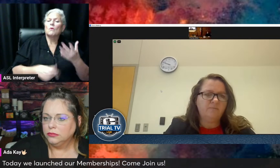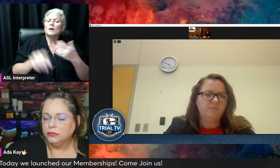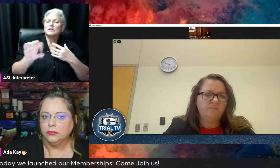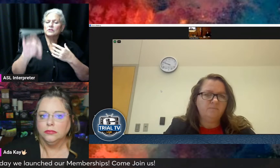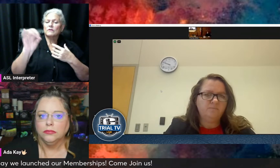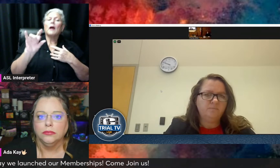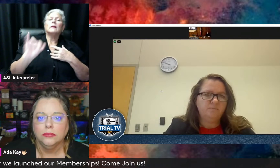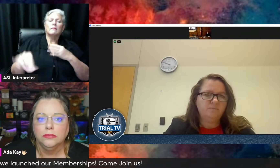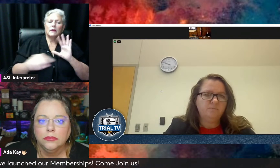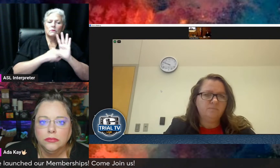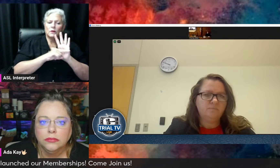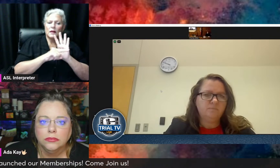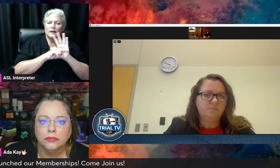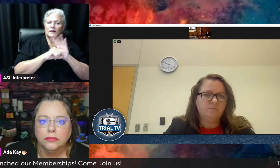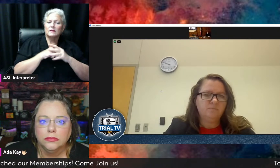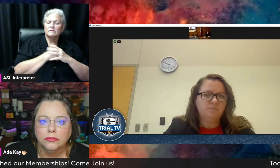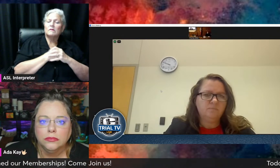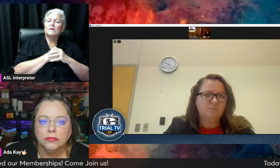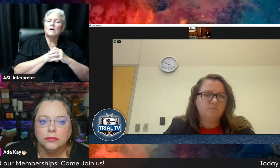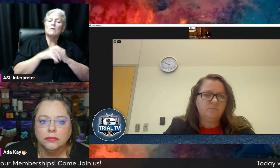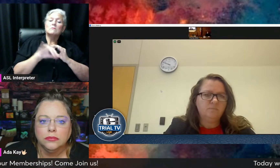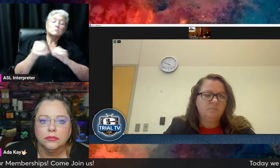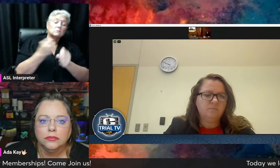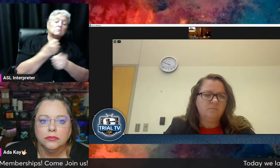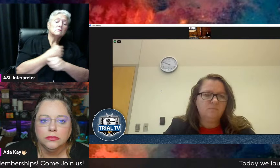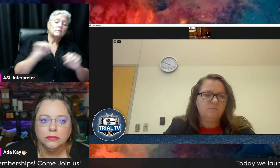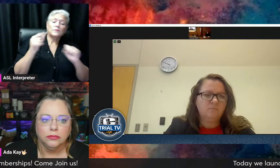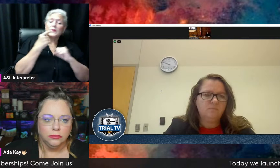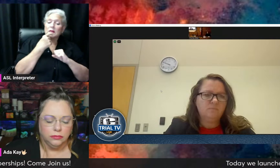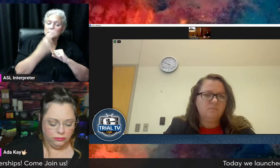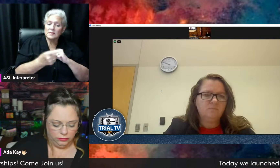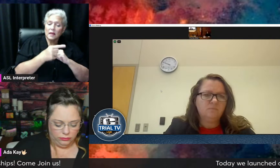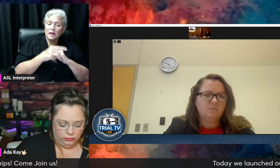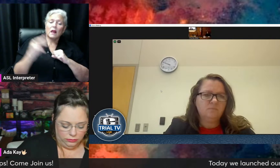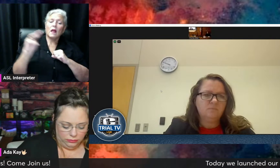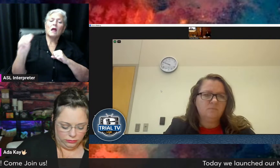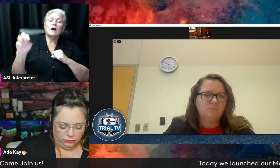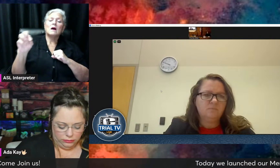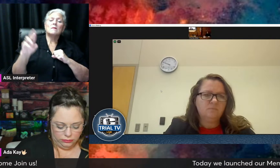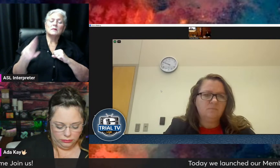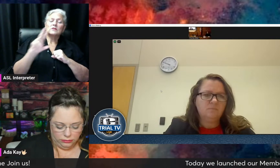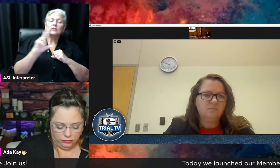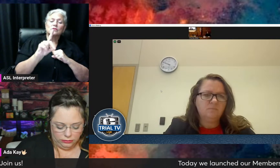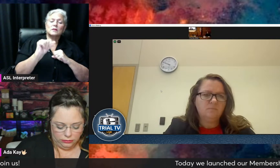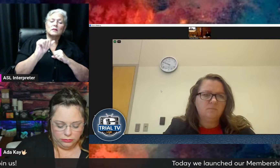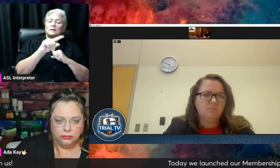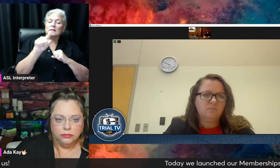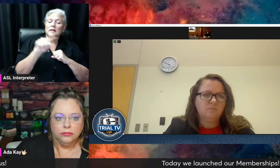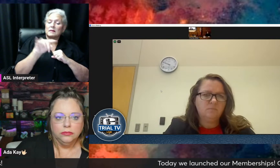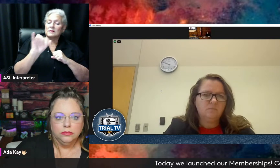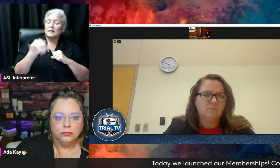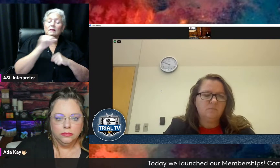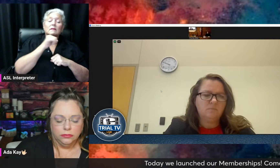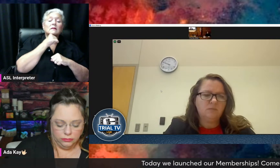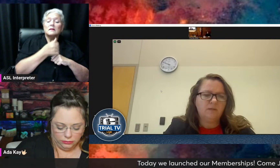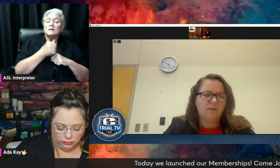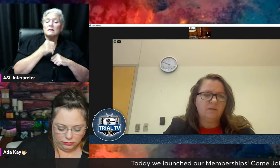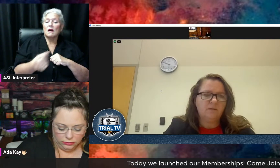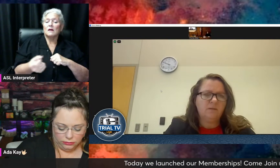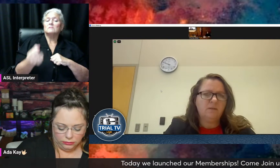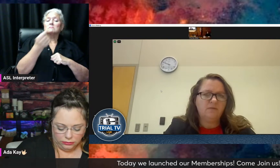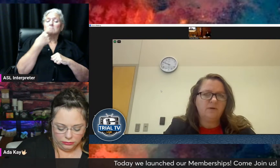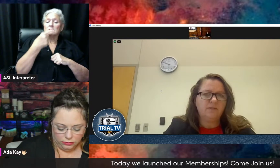negative. So it'd be safe to say that Mr. Dazey did not consume any of those other drugs. Is that